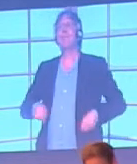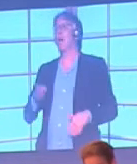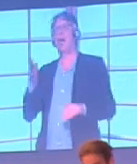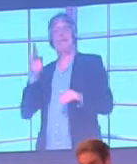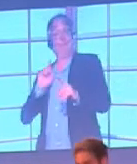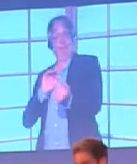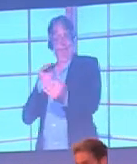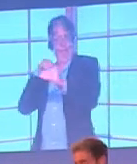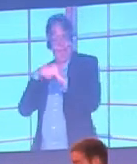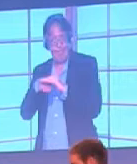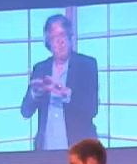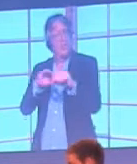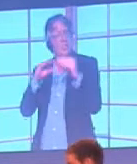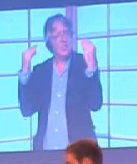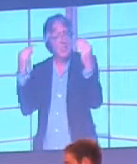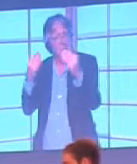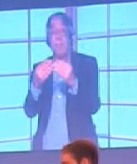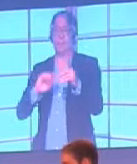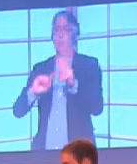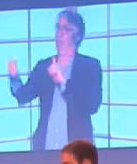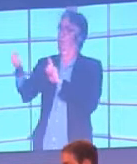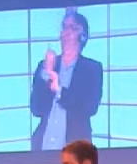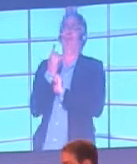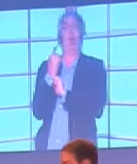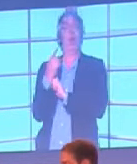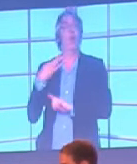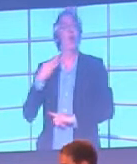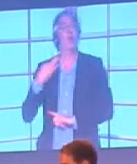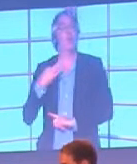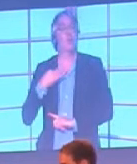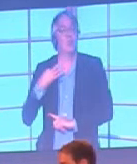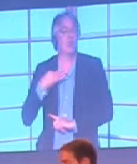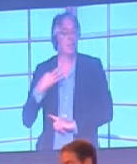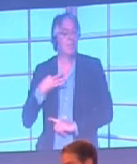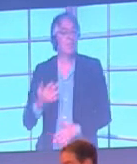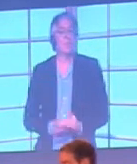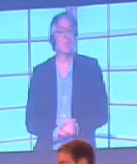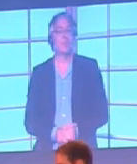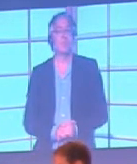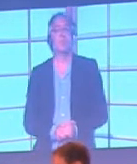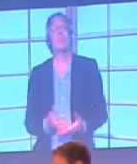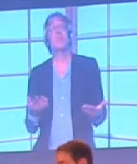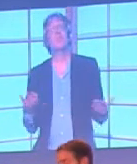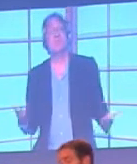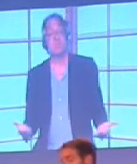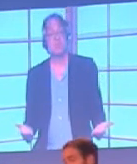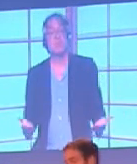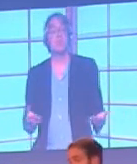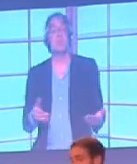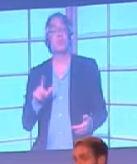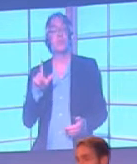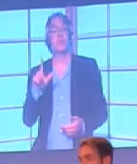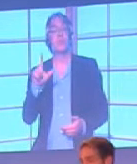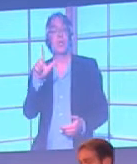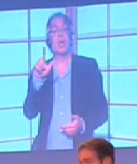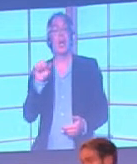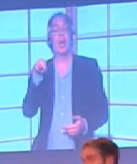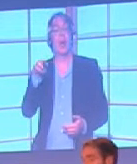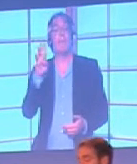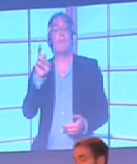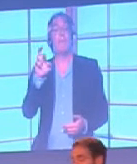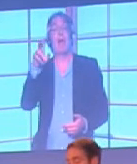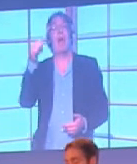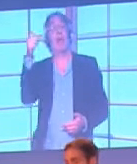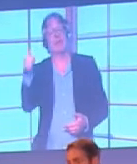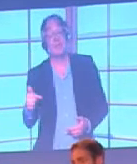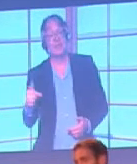Jacques Lambert and Joyce as well agree, and all of you who will go to the stadiums, there are improvements to be done. And